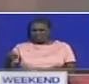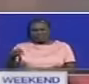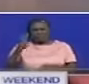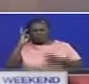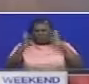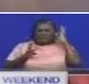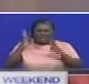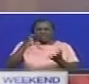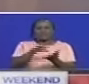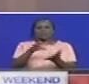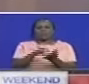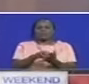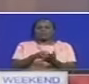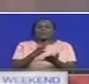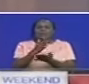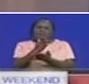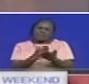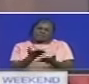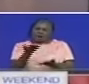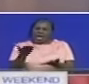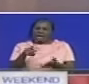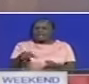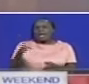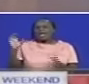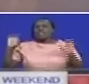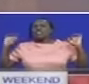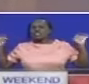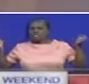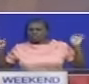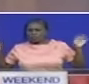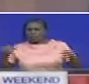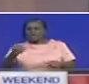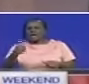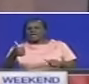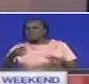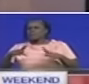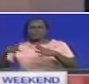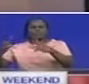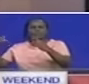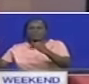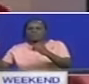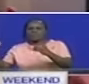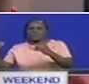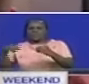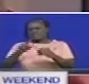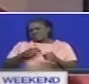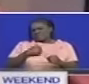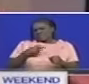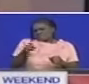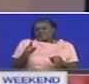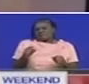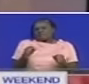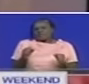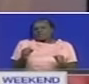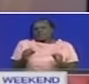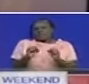worrying. They are now in some in Ethiopia. Others have left to, for example, in places where they feel that they are safe.